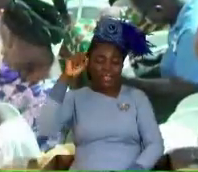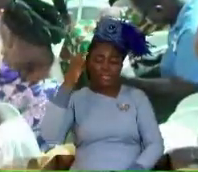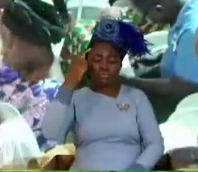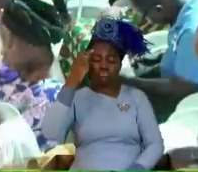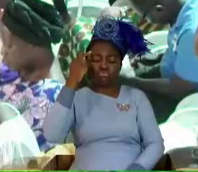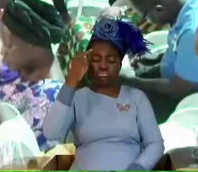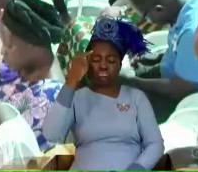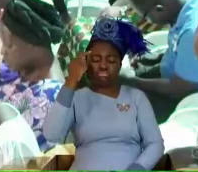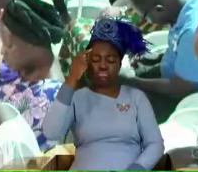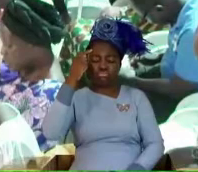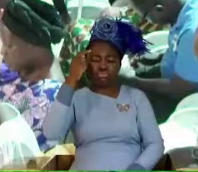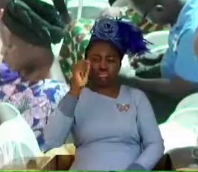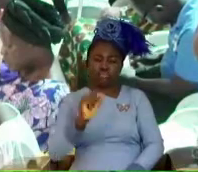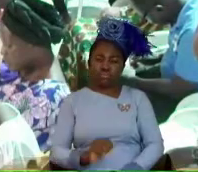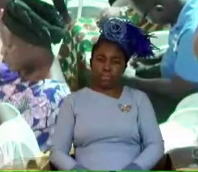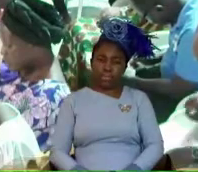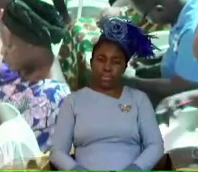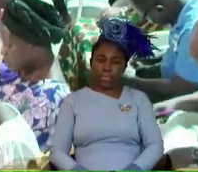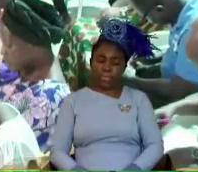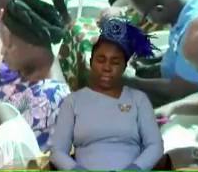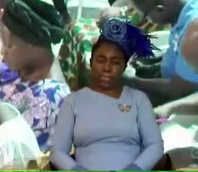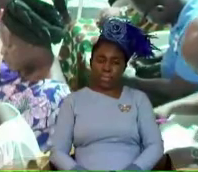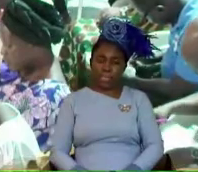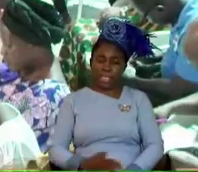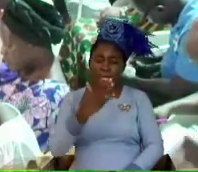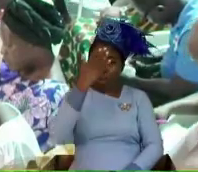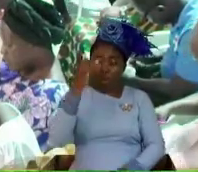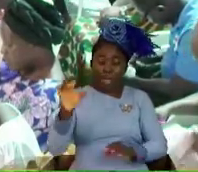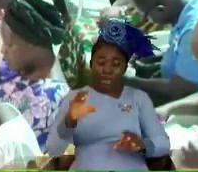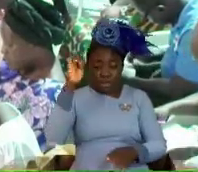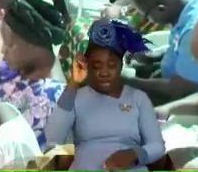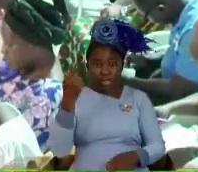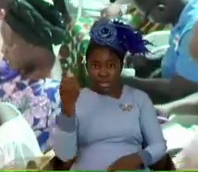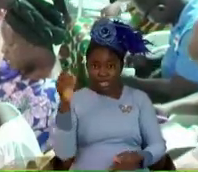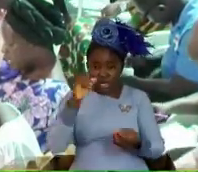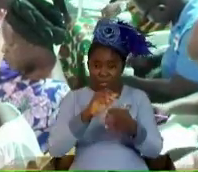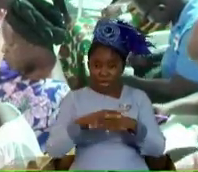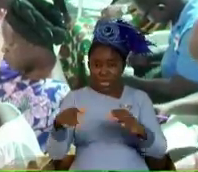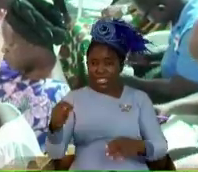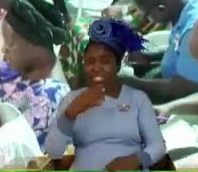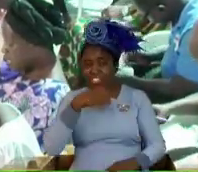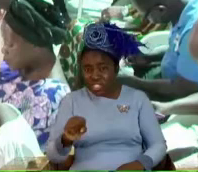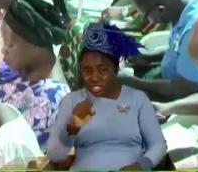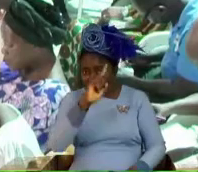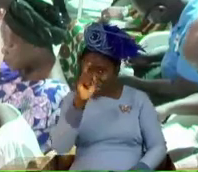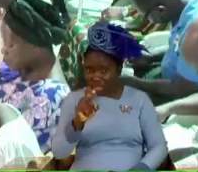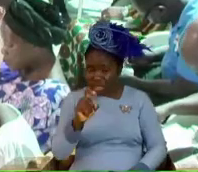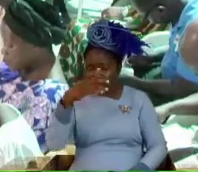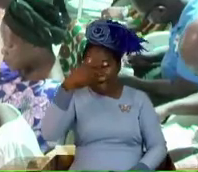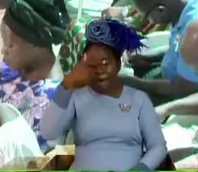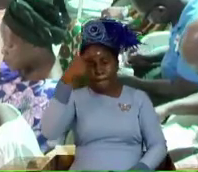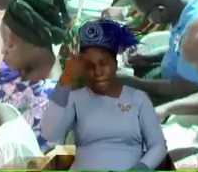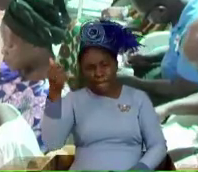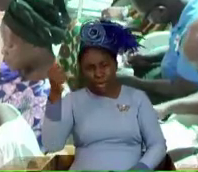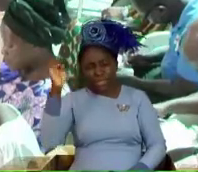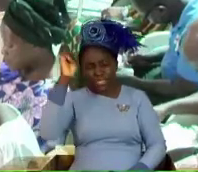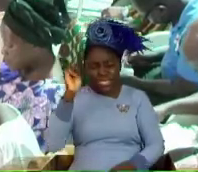Meditation. Why did he understand more than the ancients? Because God's word. I keep that